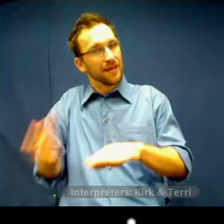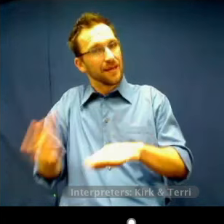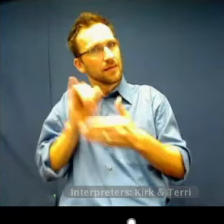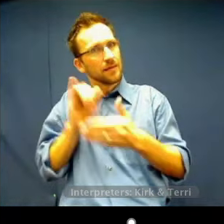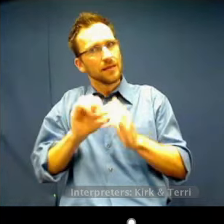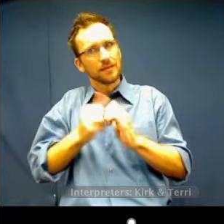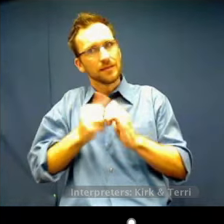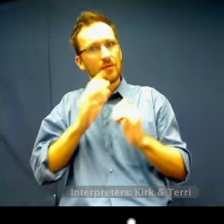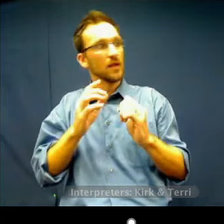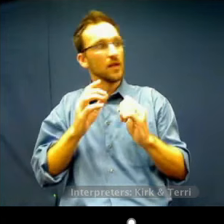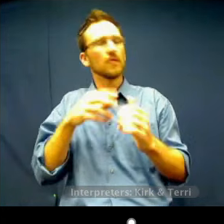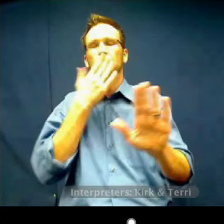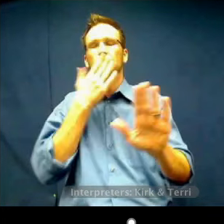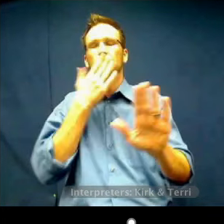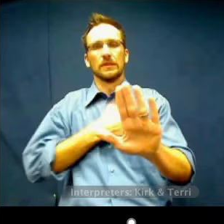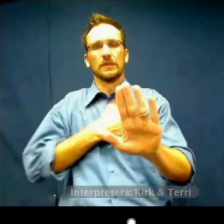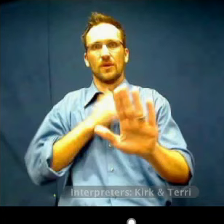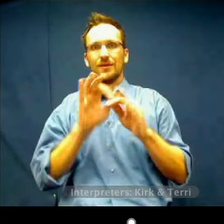And